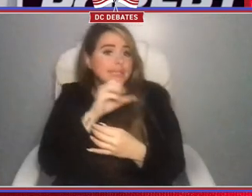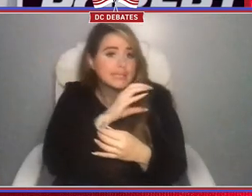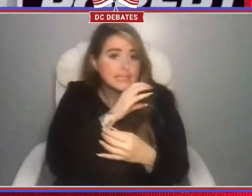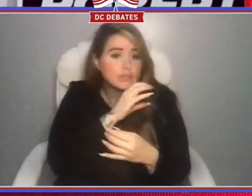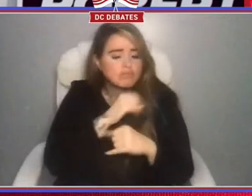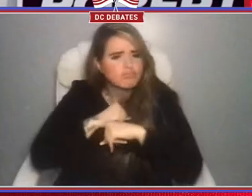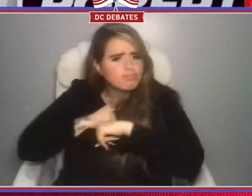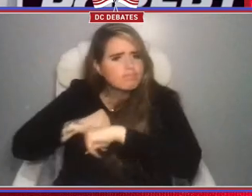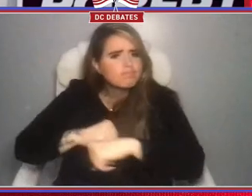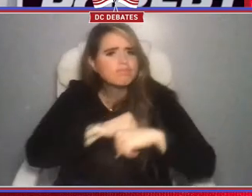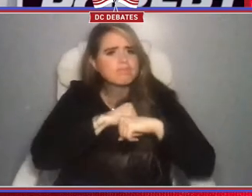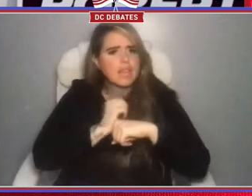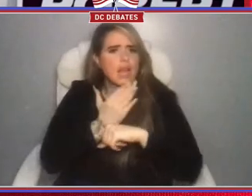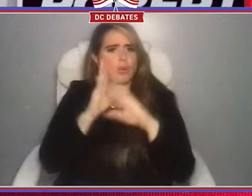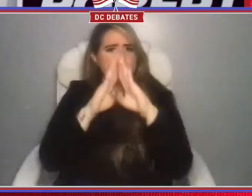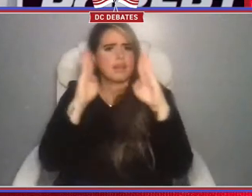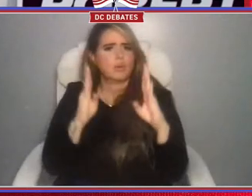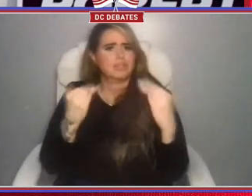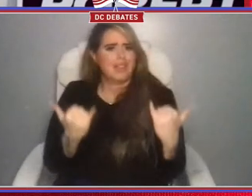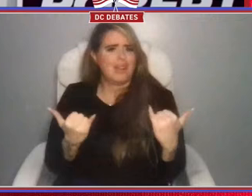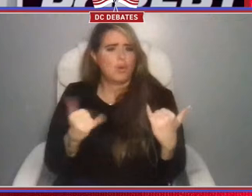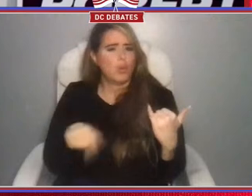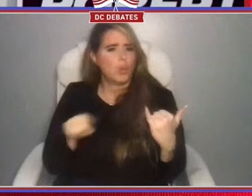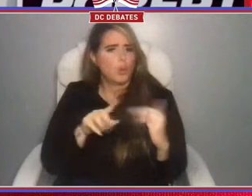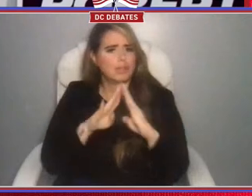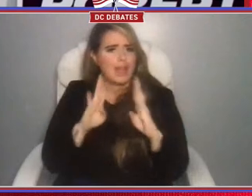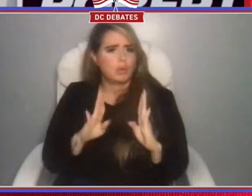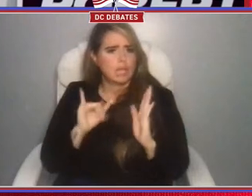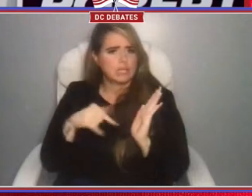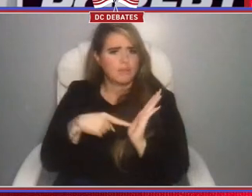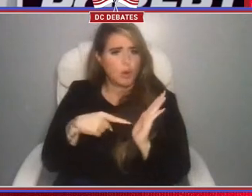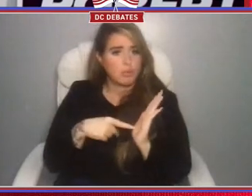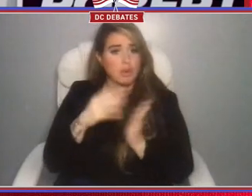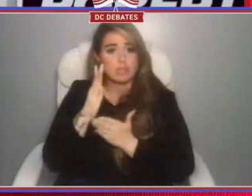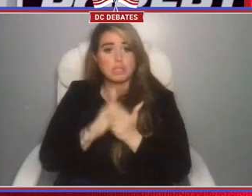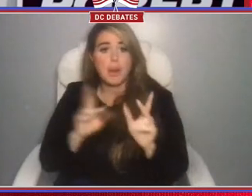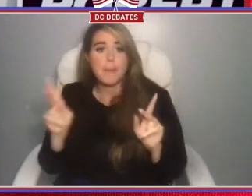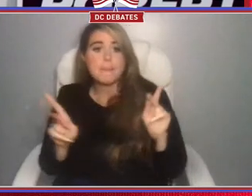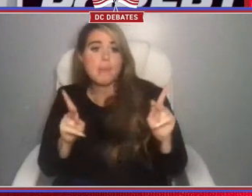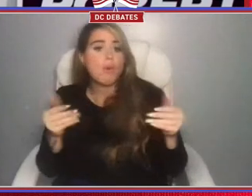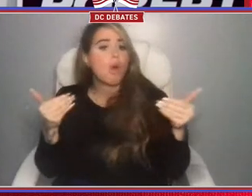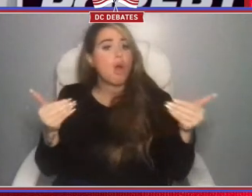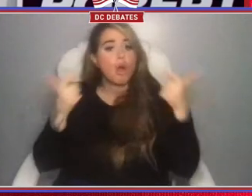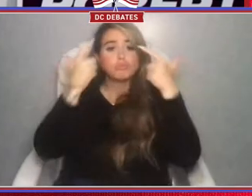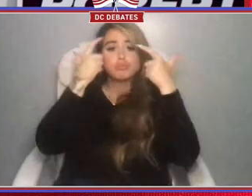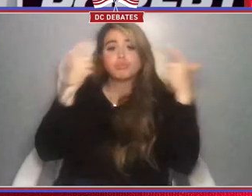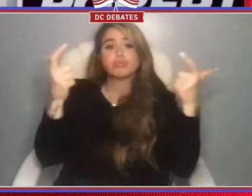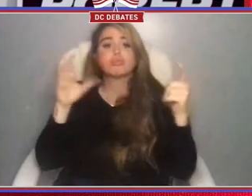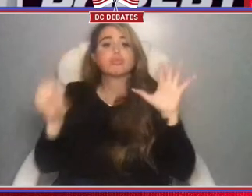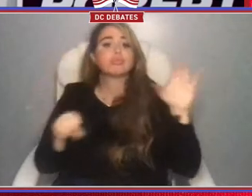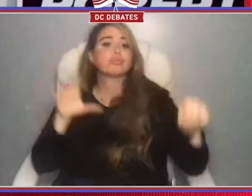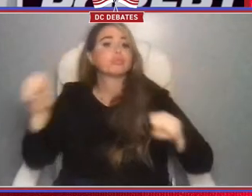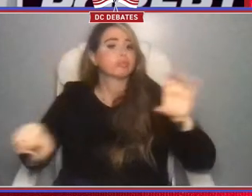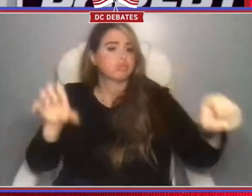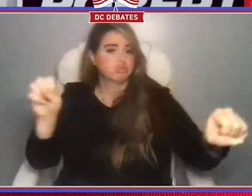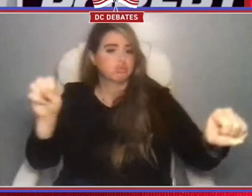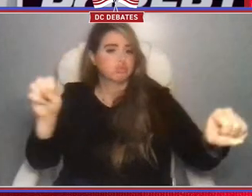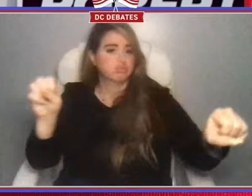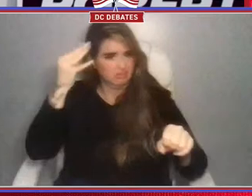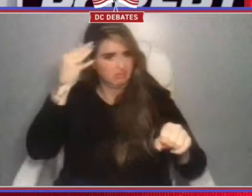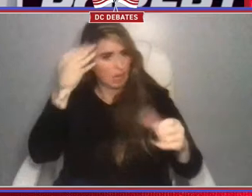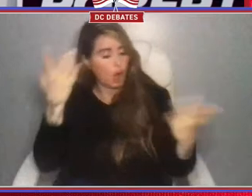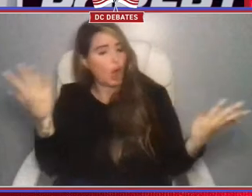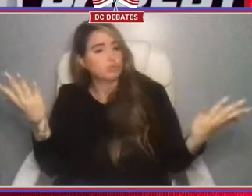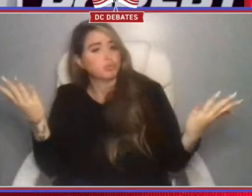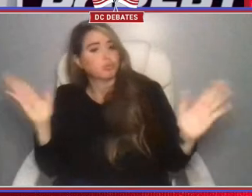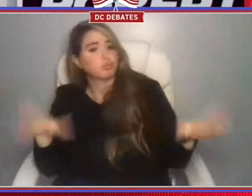have now, because we have slumlords who are running amok with no enforcement in this administration and pushing people into